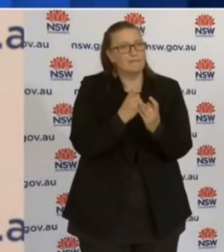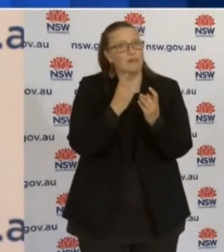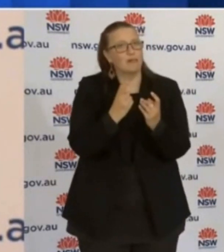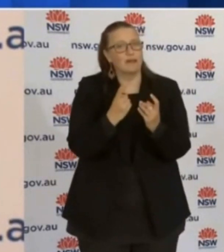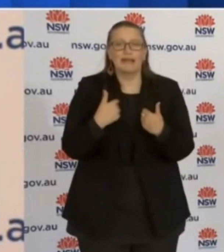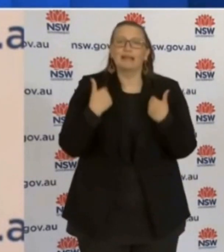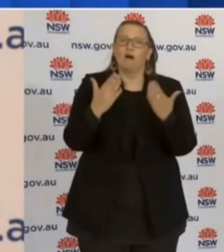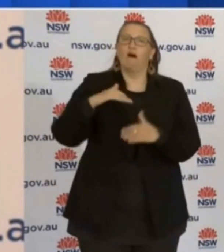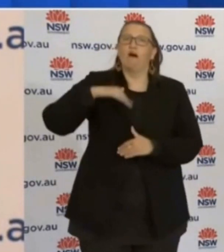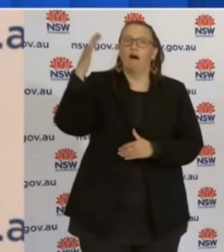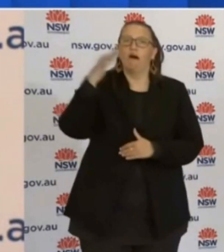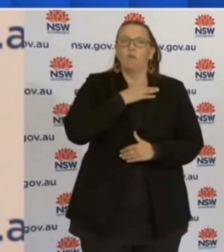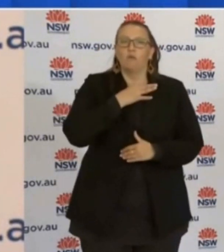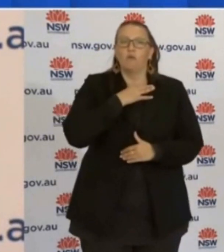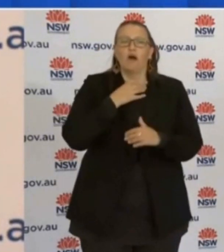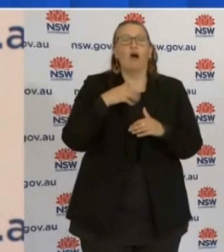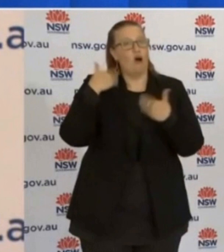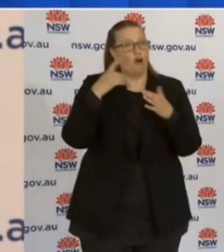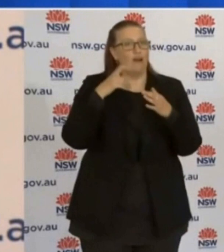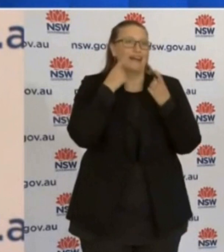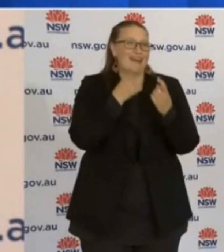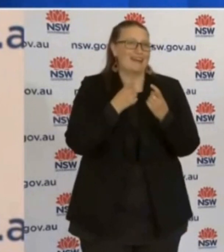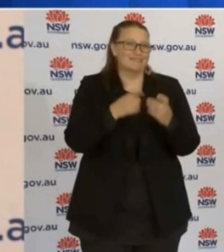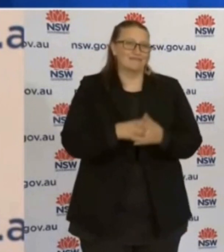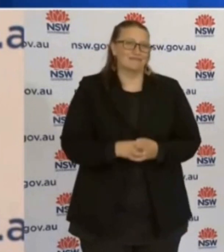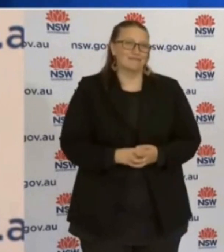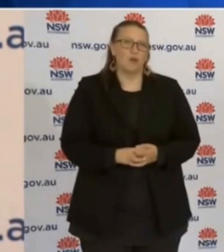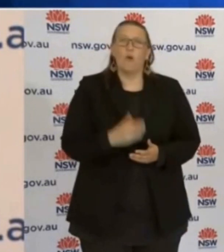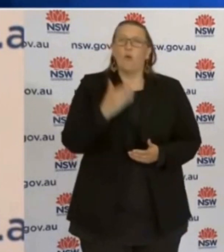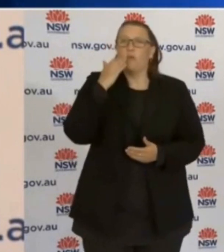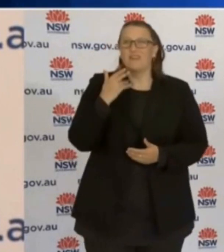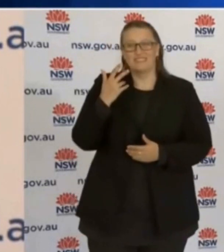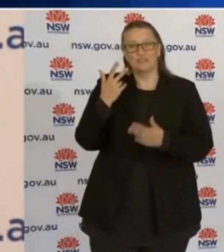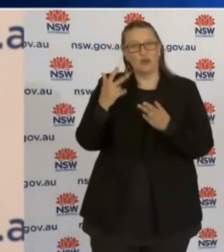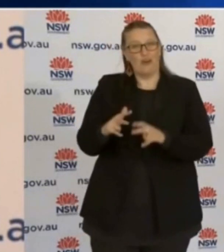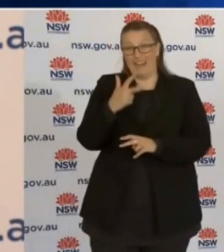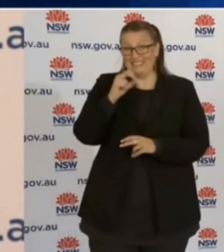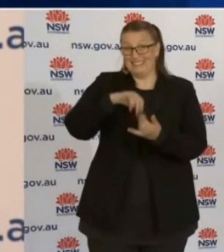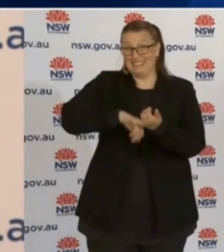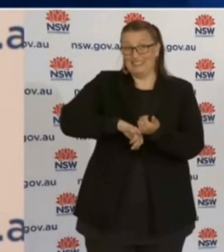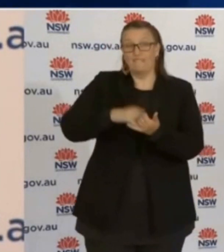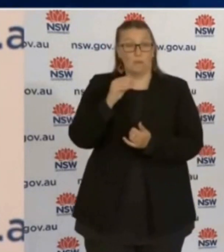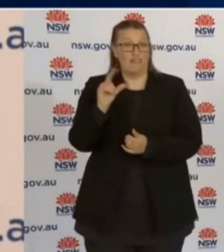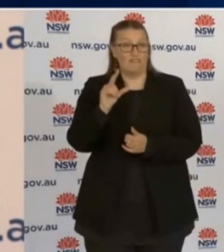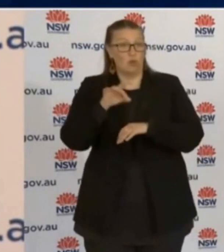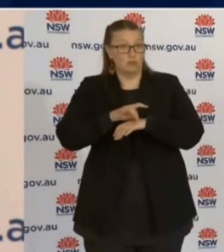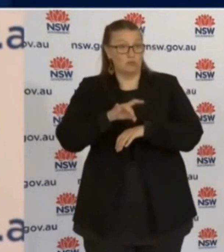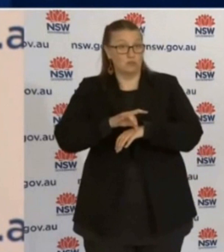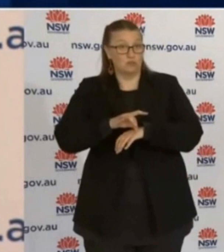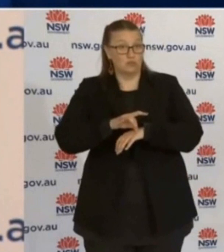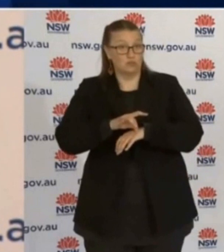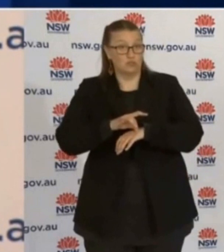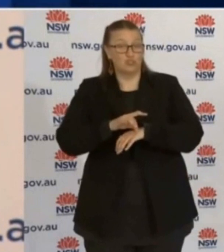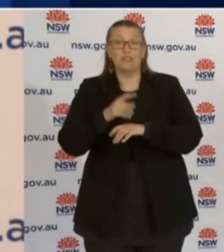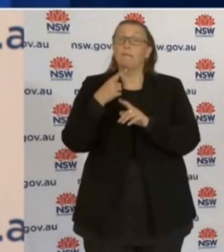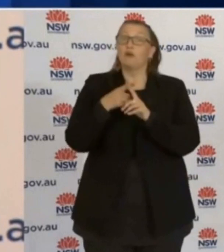from southwestern Sydney died at Liverpool Hospital, and she tested positive on August 4th, and her infection was not related to the Liverpool Hospital